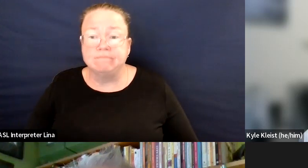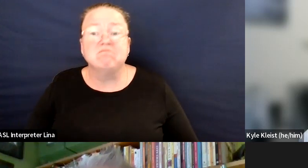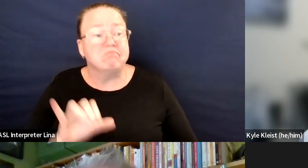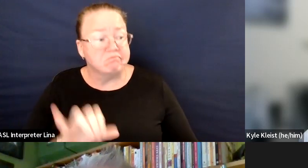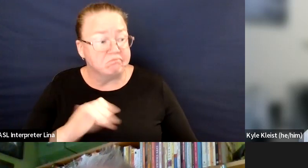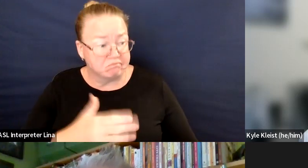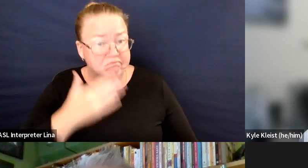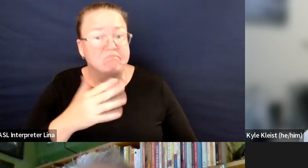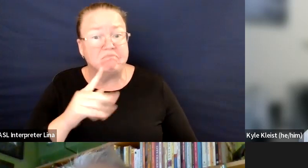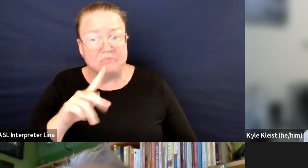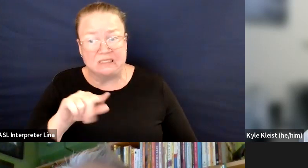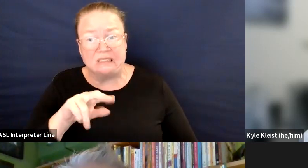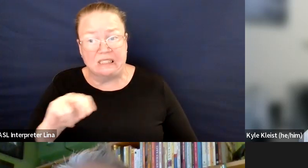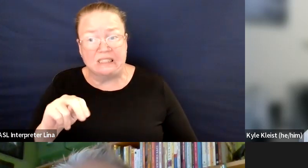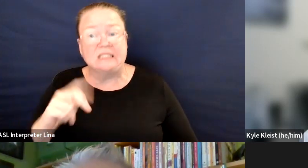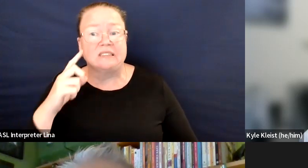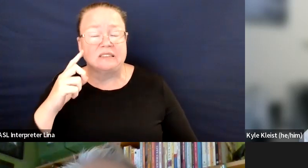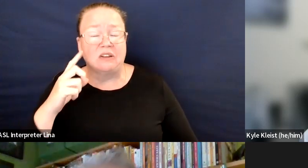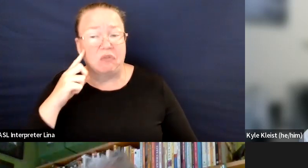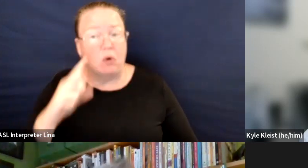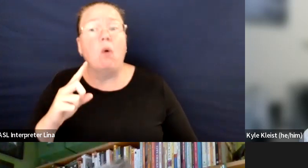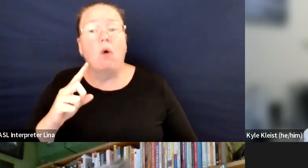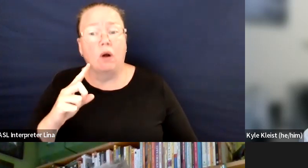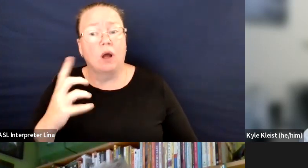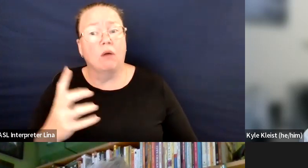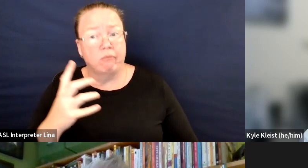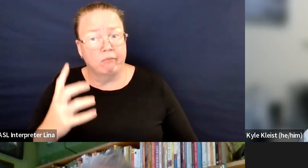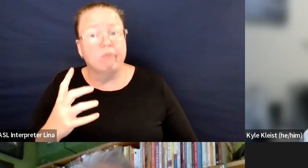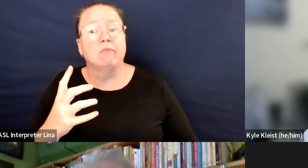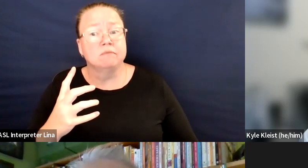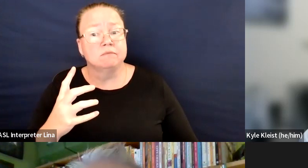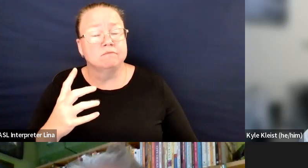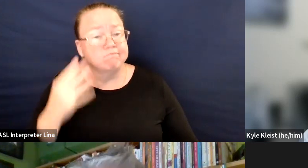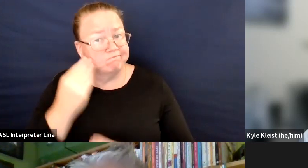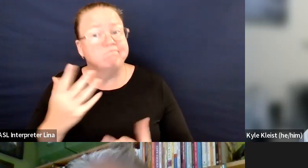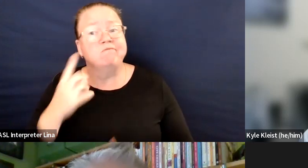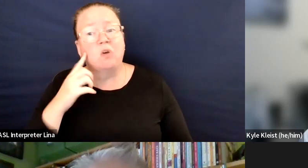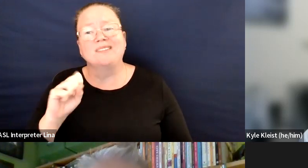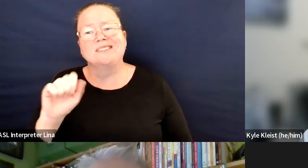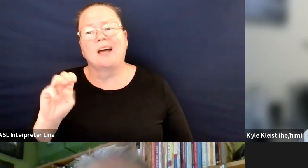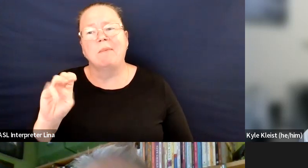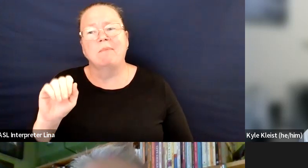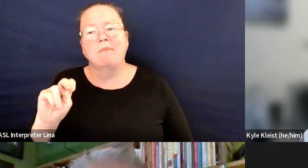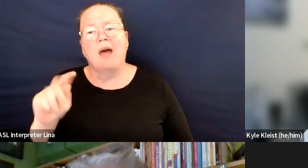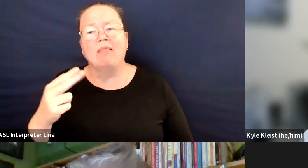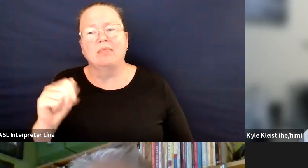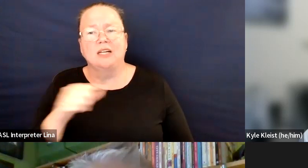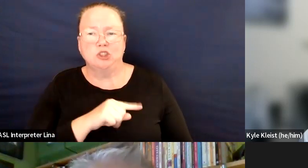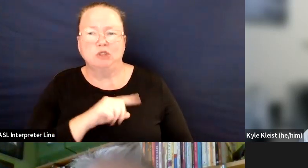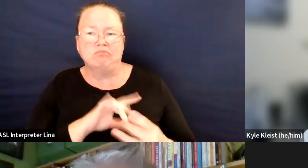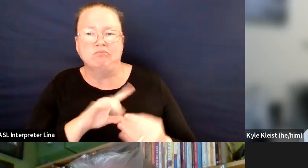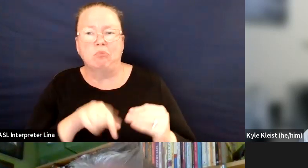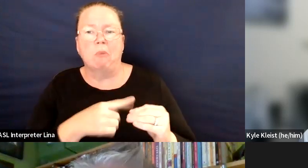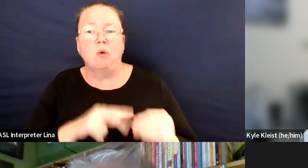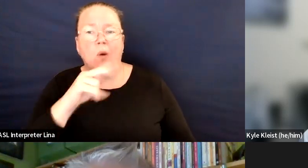Thank you, Kaylin, for No. Kaylan. I'm sorry for Yes, ma'am. raising that for Samantha, who was talking in there in Yes. Northern